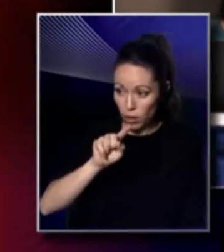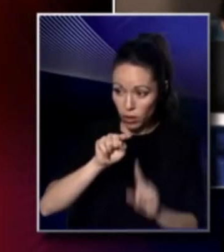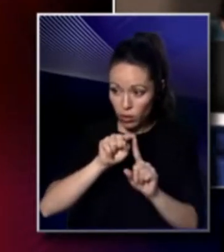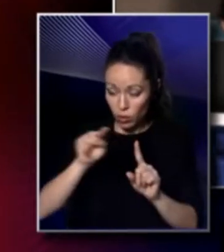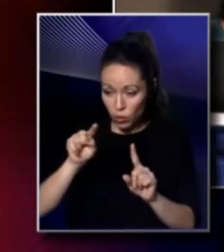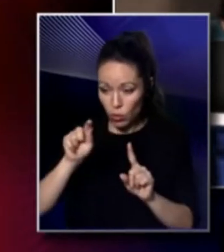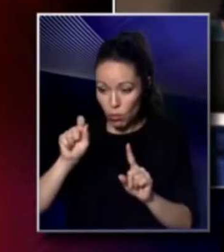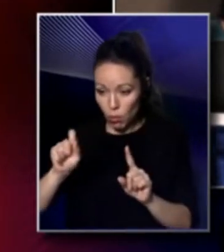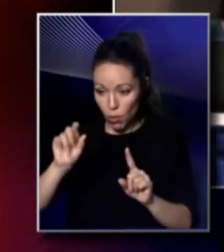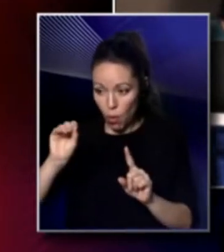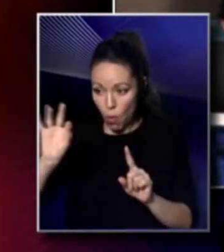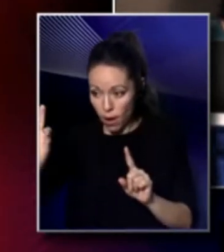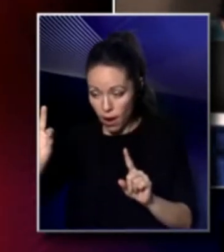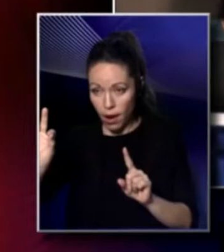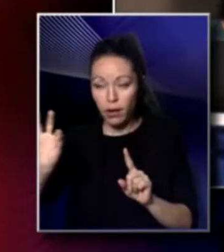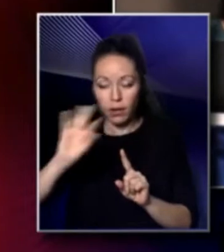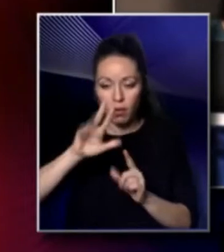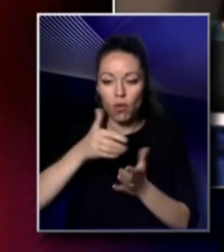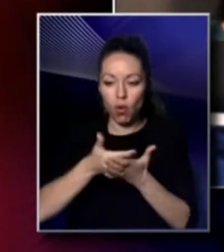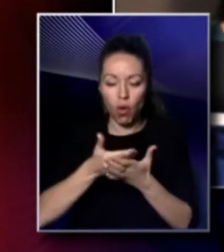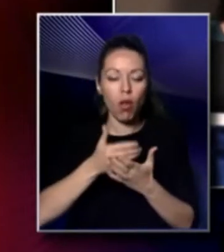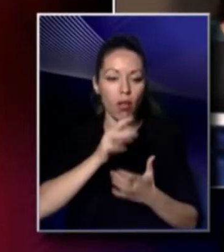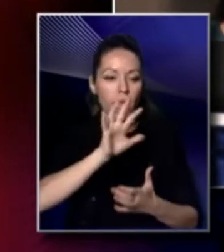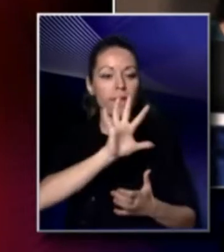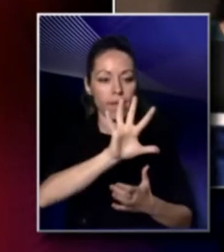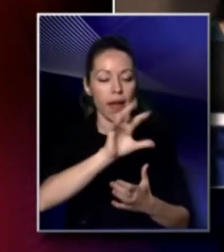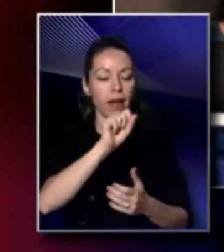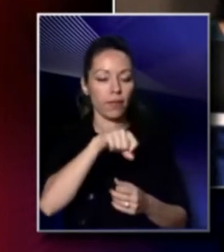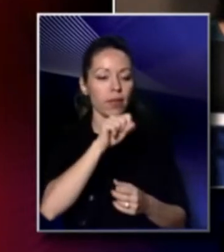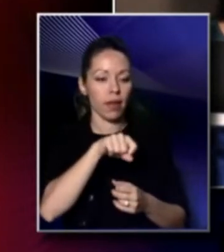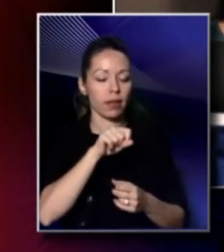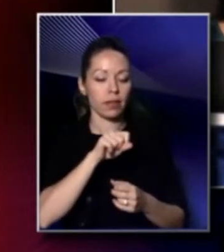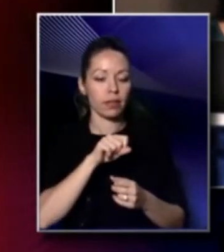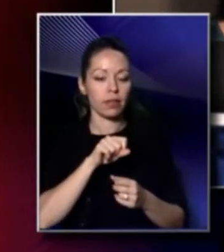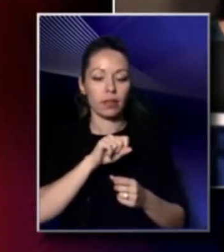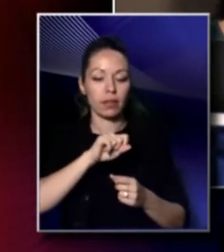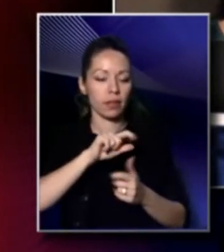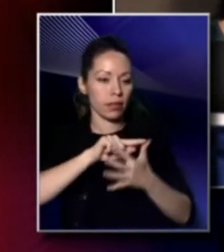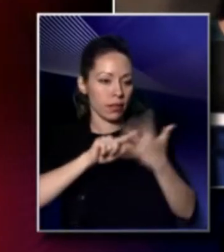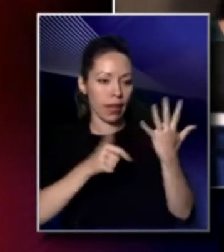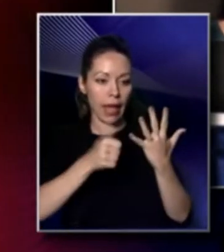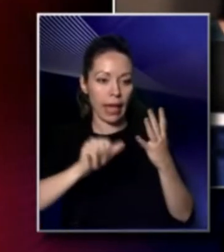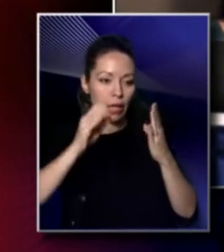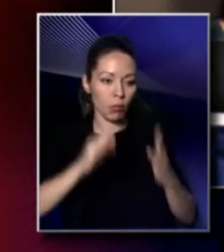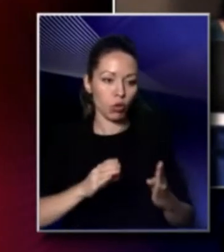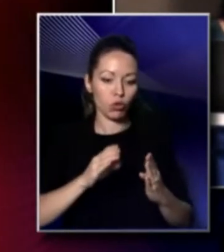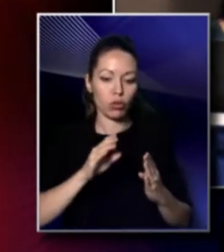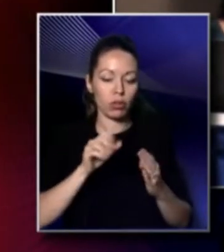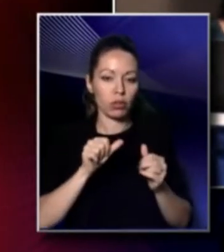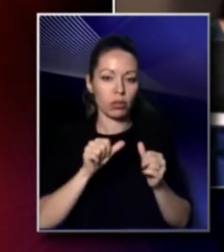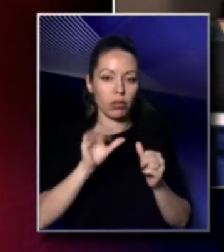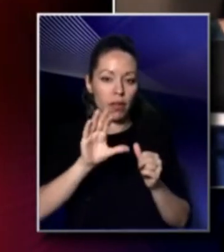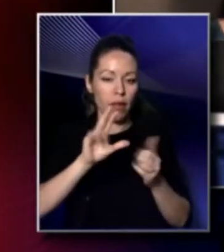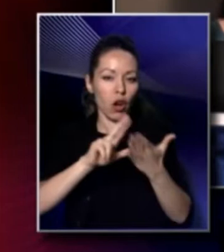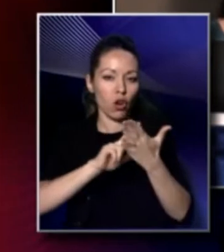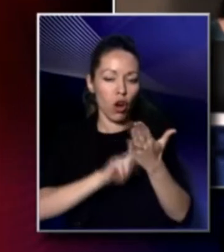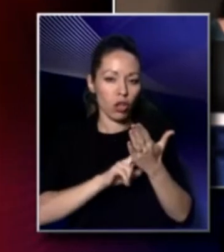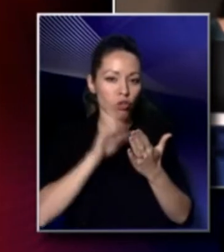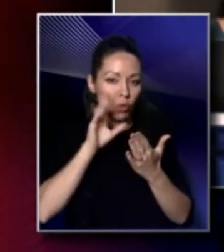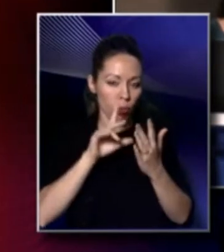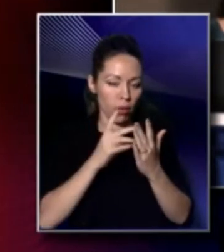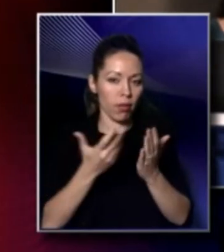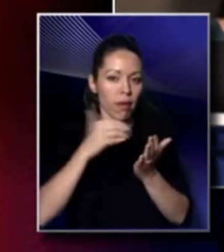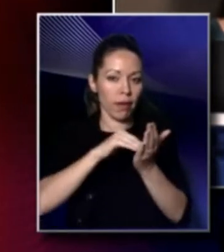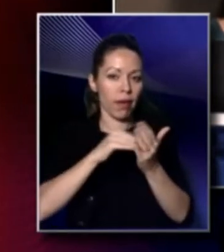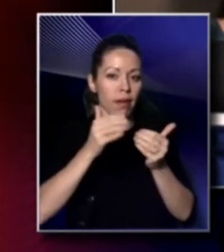5.09, correct? Correct. That's all of the 5 items. In other words, all of the hirings, the renewals of contract. So,